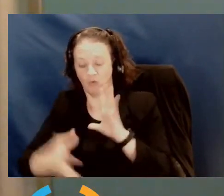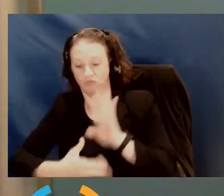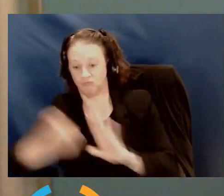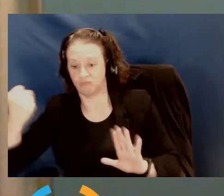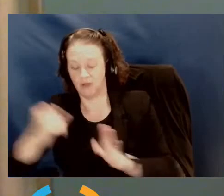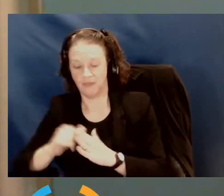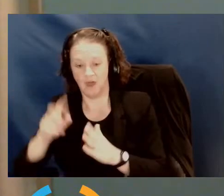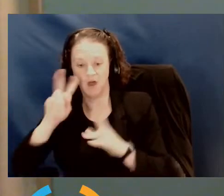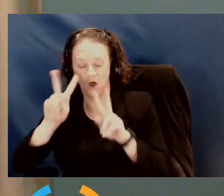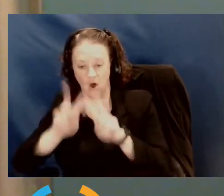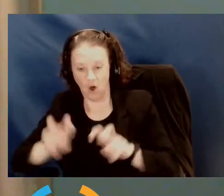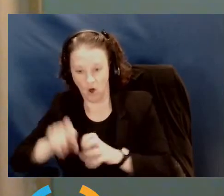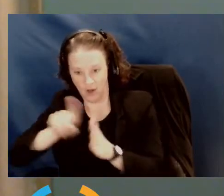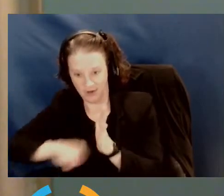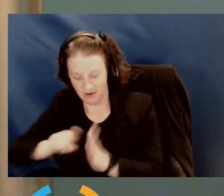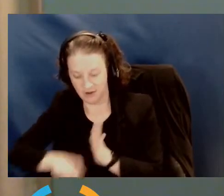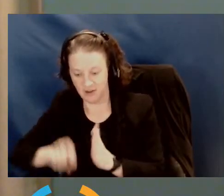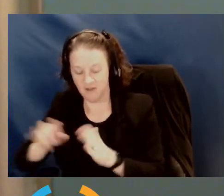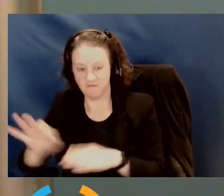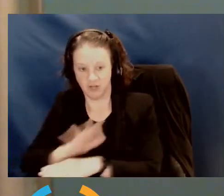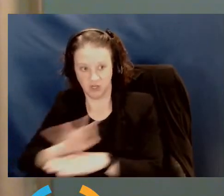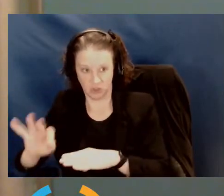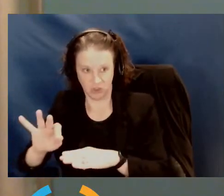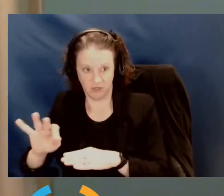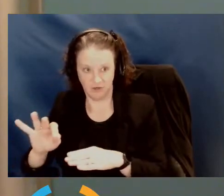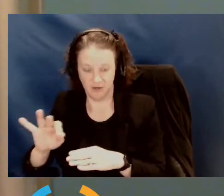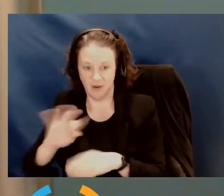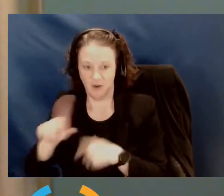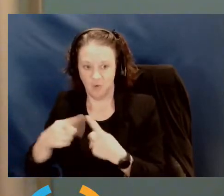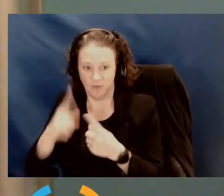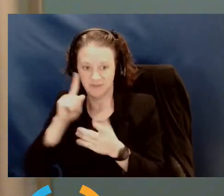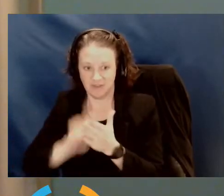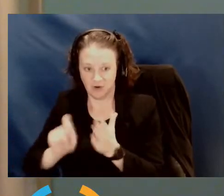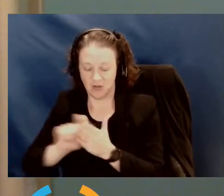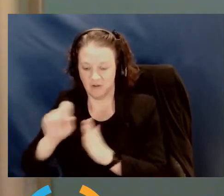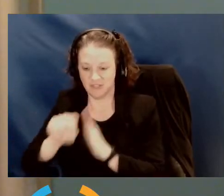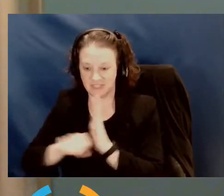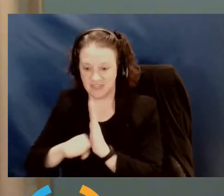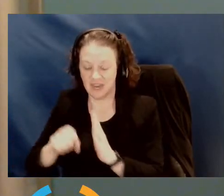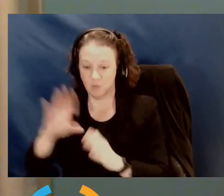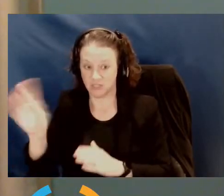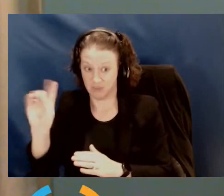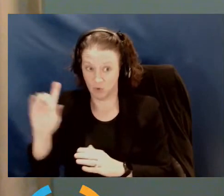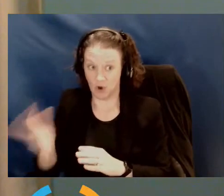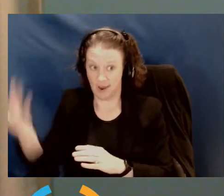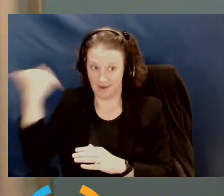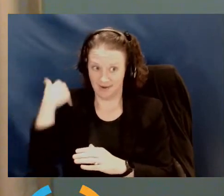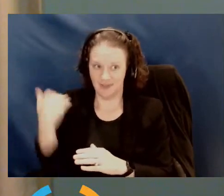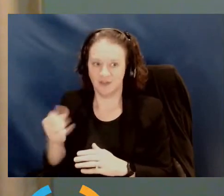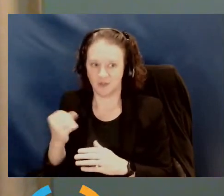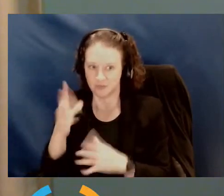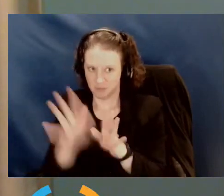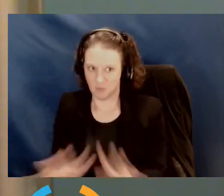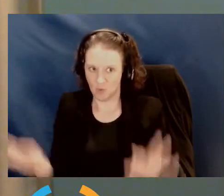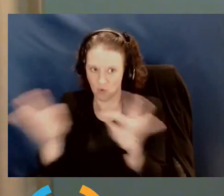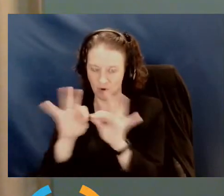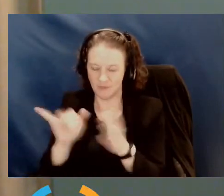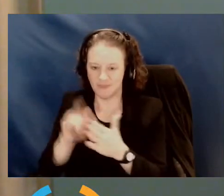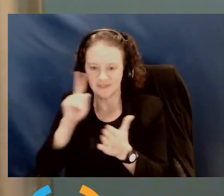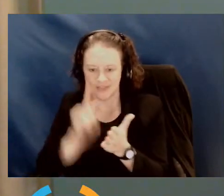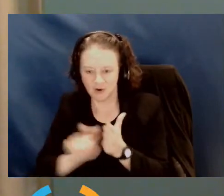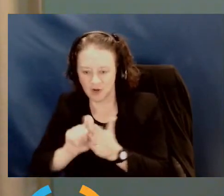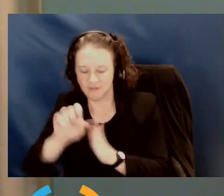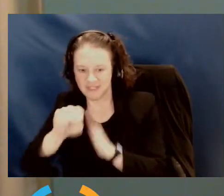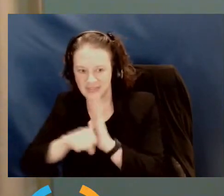seek to strip that same function once the Secretary of State was a Republican. So I agree that it's important that the Secretary of State and that Audits Division